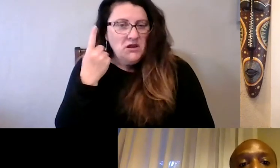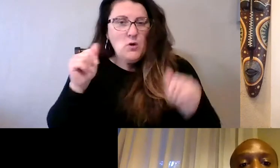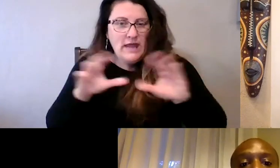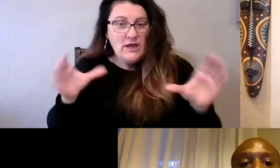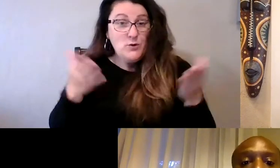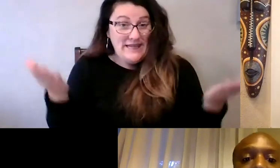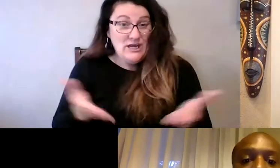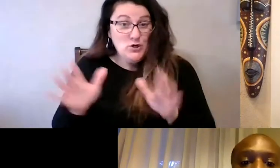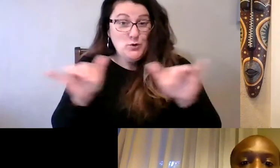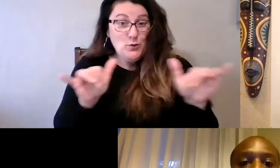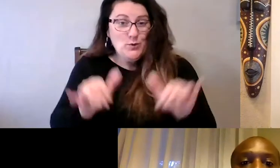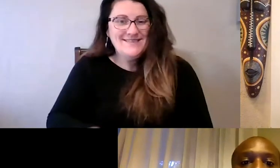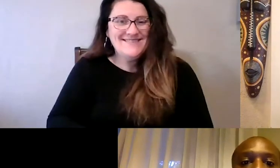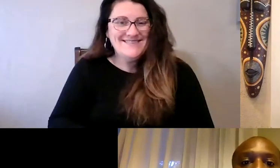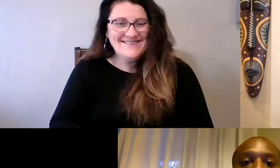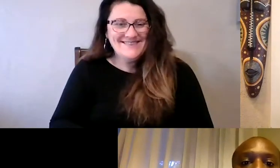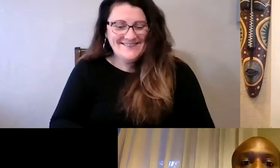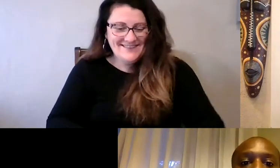in California?